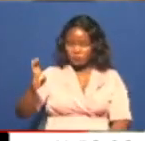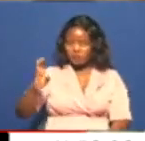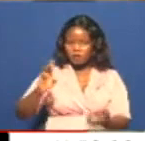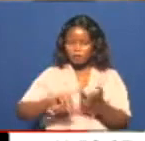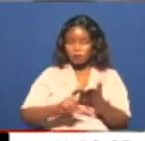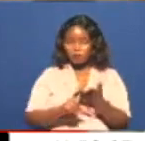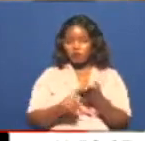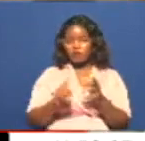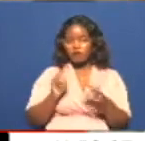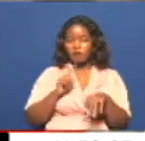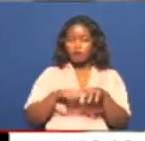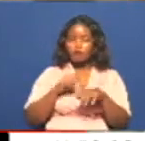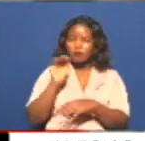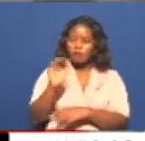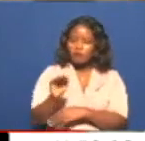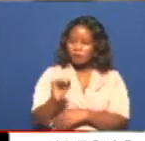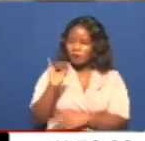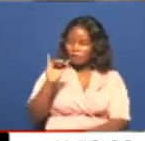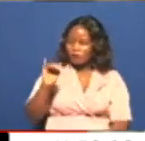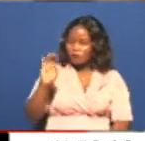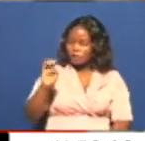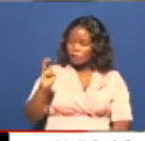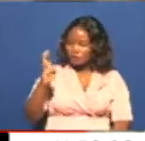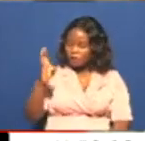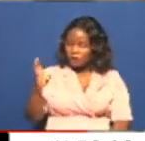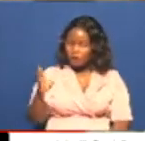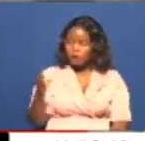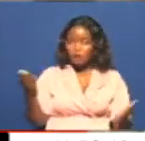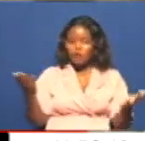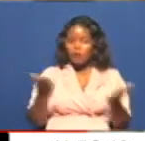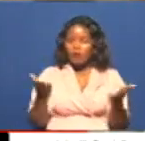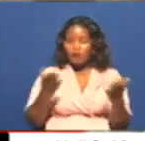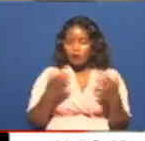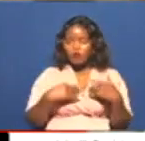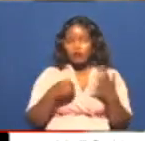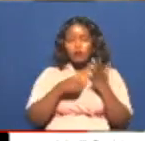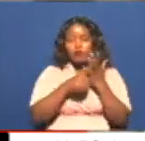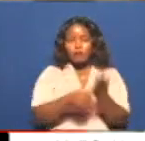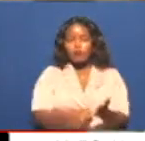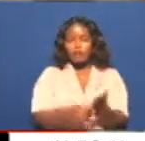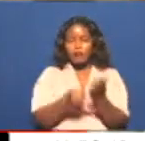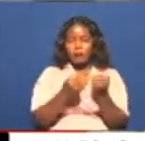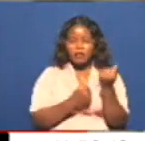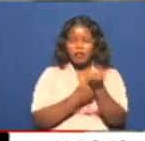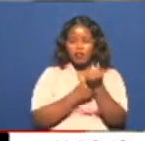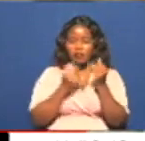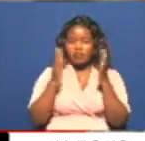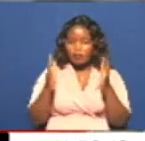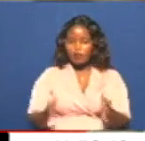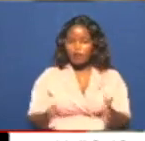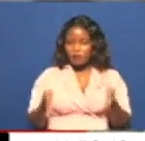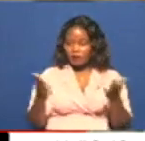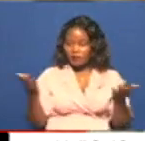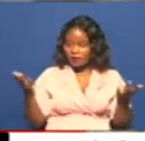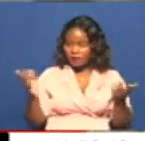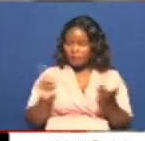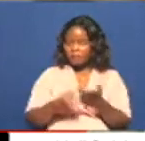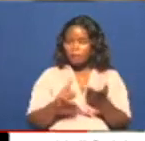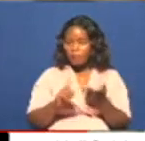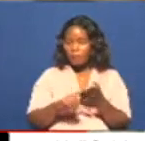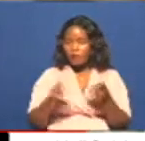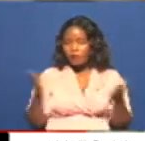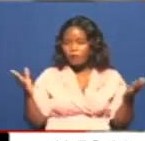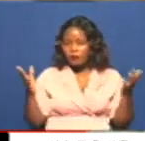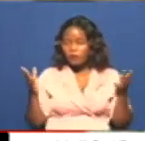from giving us a portal where you can actually enter and register yourself as a voter? Because primarily when you step out